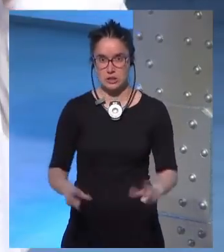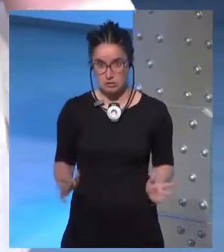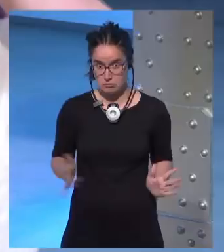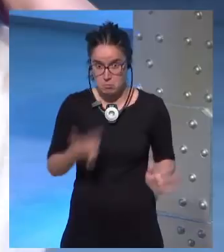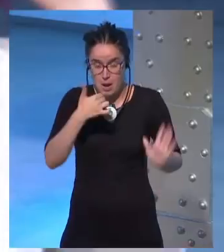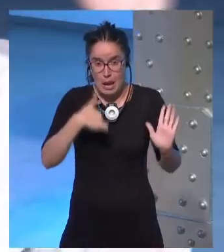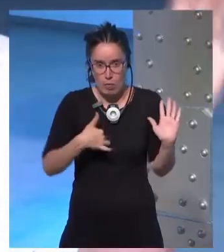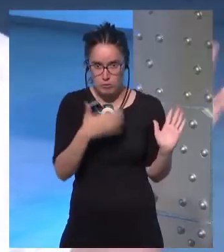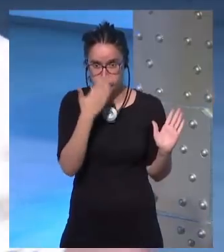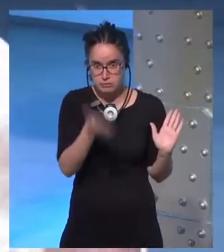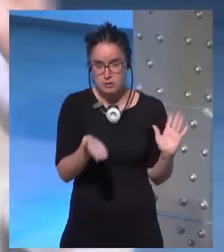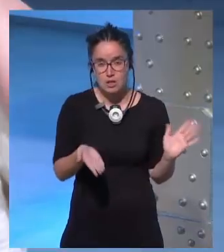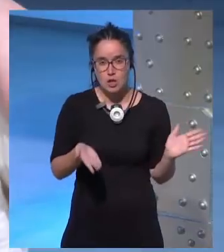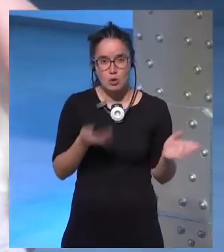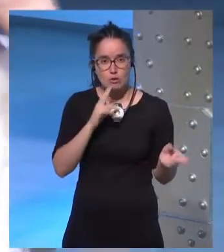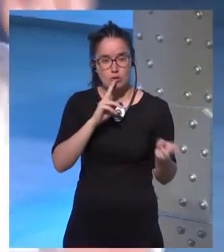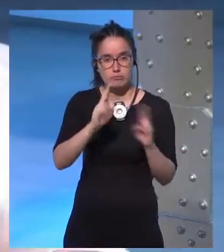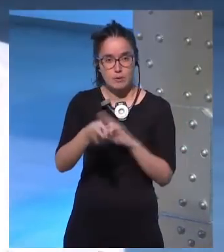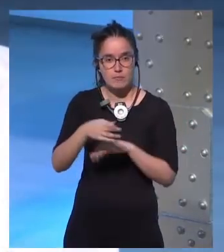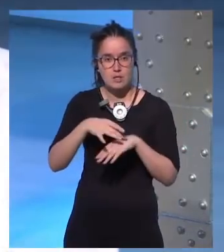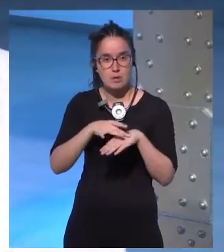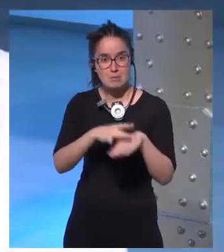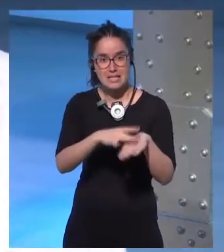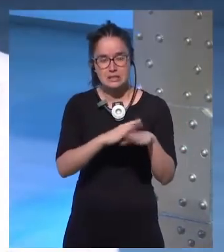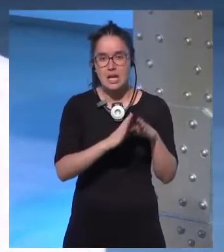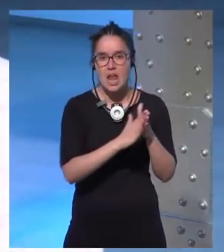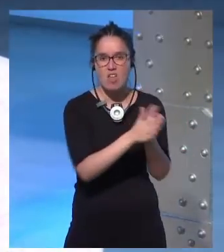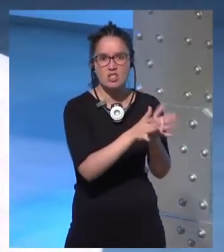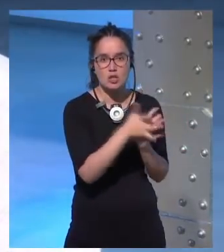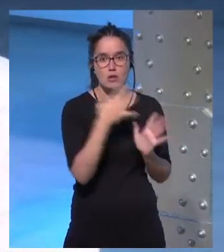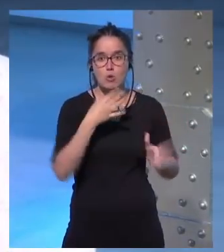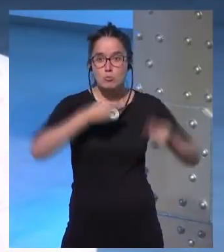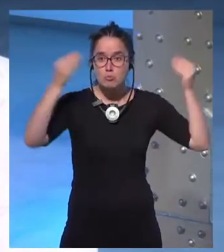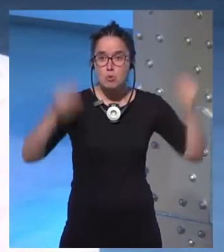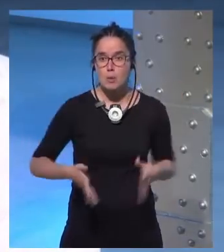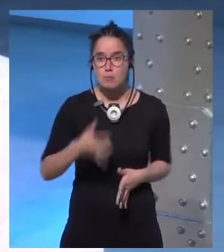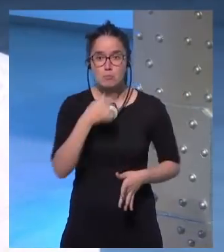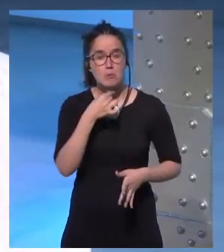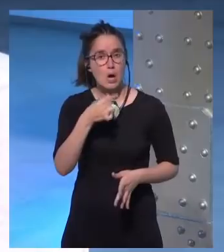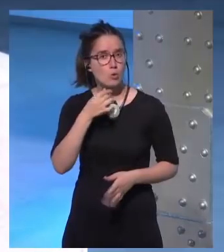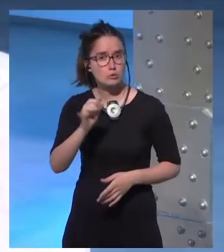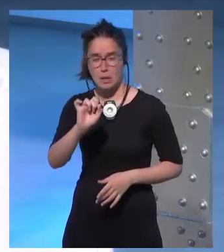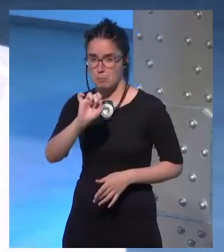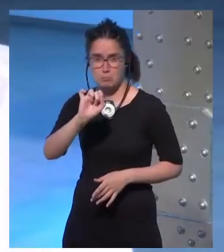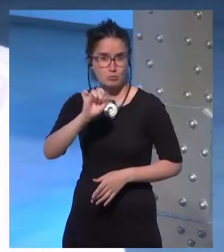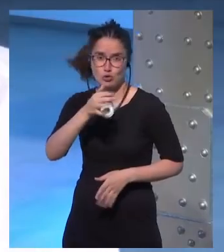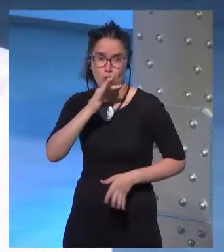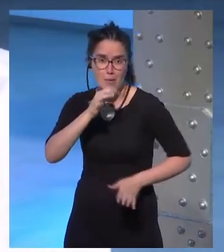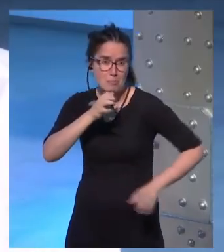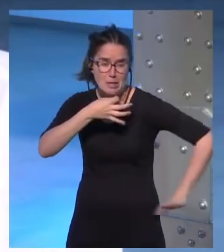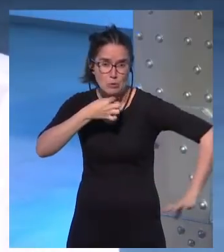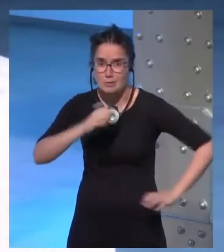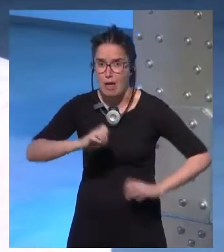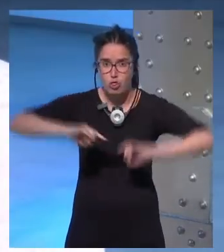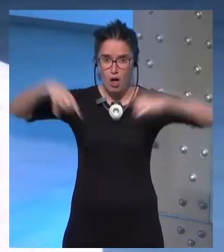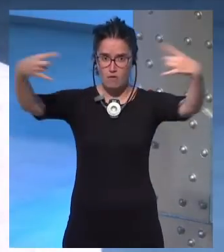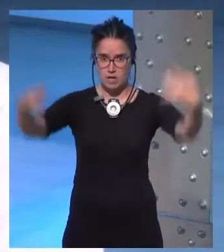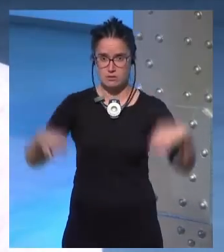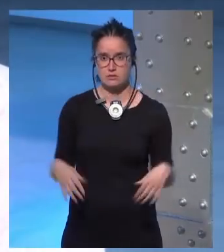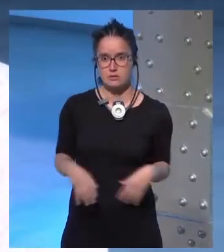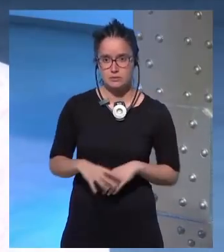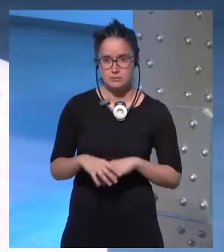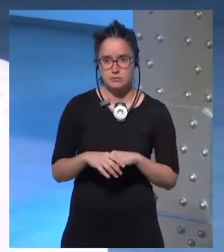was like, oh, thank you, Ann Leckie, thank you. I really do feel that I talk to Ann about that all the time, where because Ancillary Justice